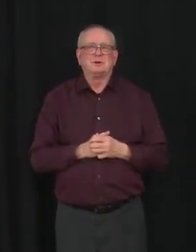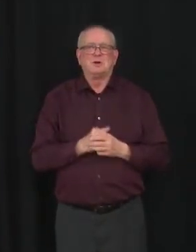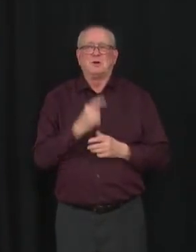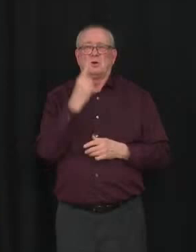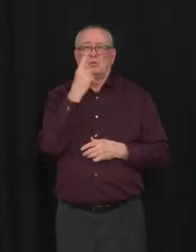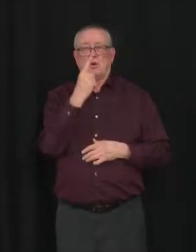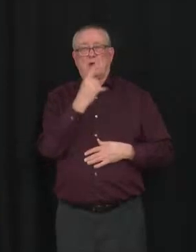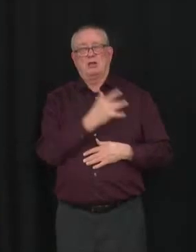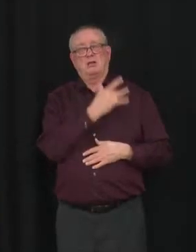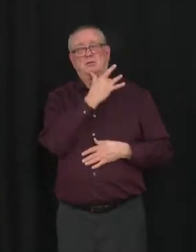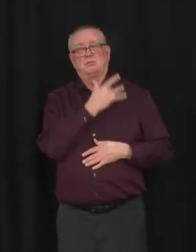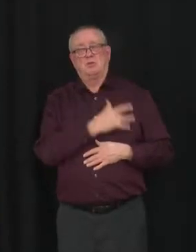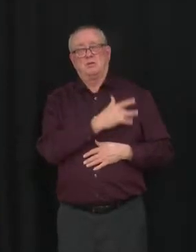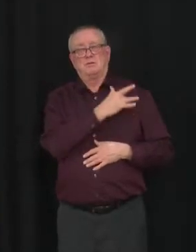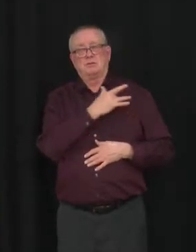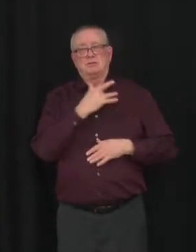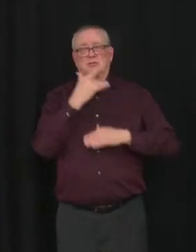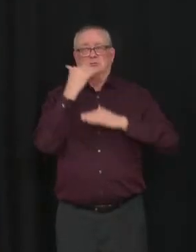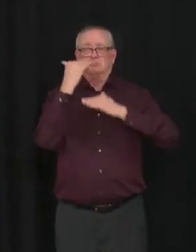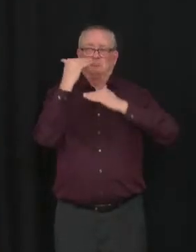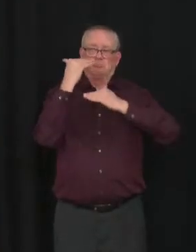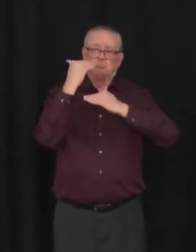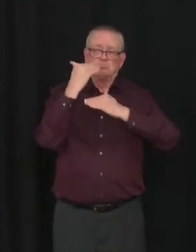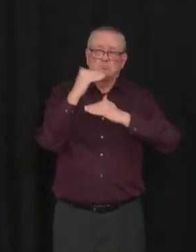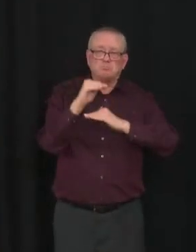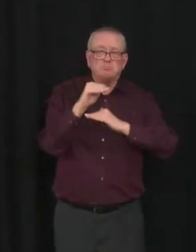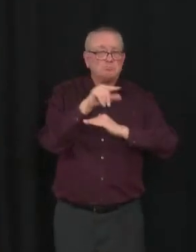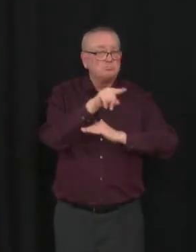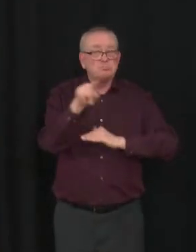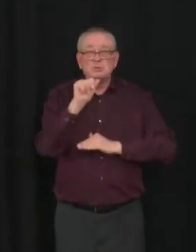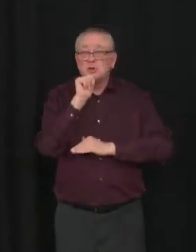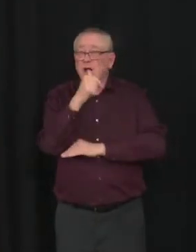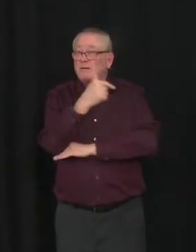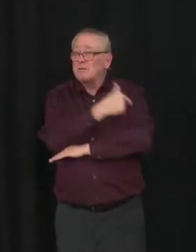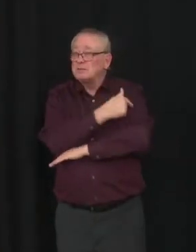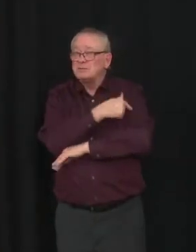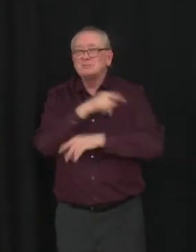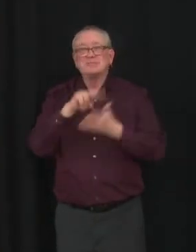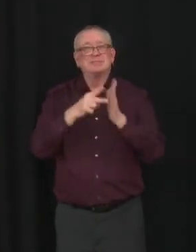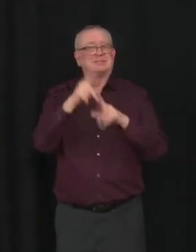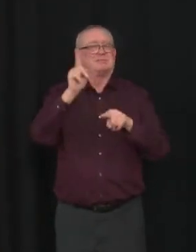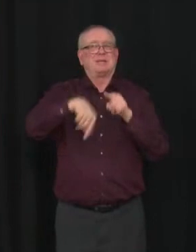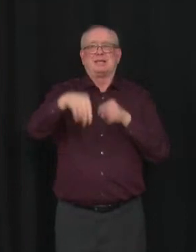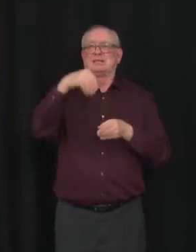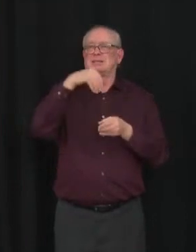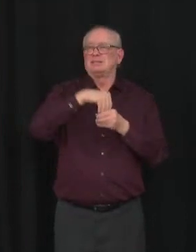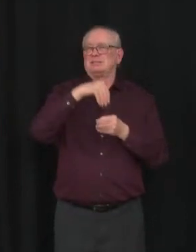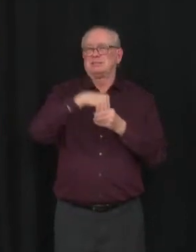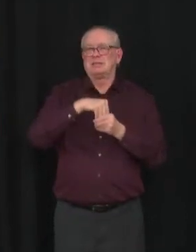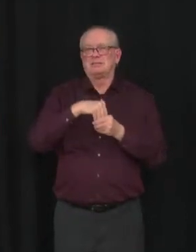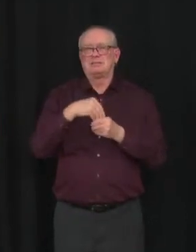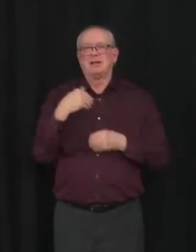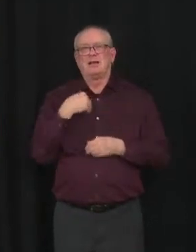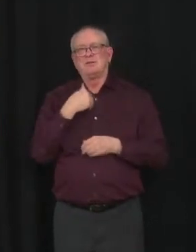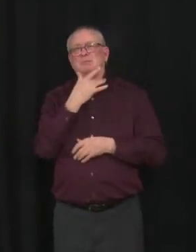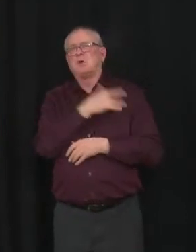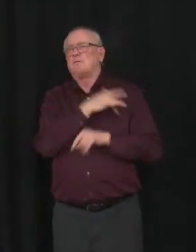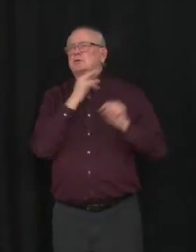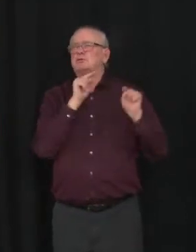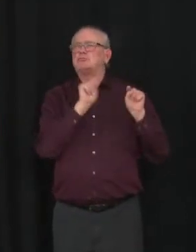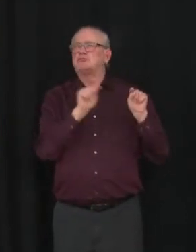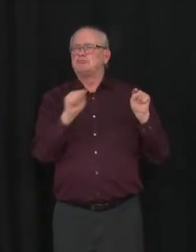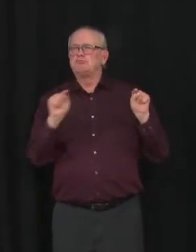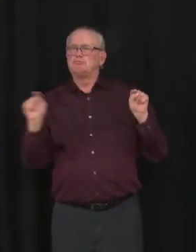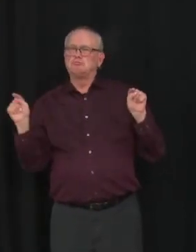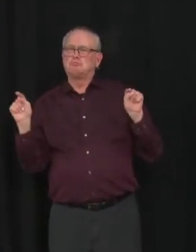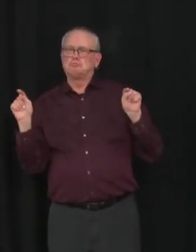bar on indoor socializing for people who are unvaccinated. And quite frankly, Bill, I think that the folks who are unvaccinated by choice